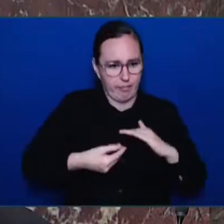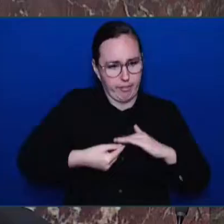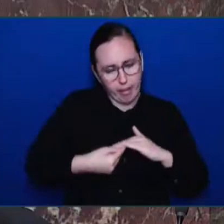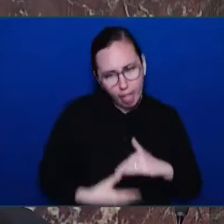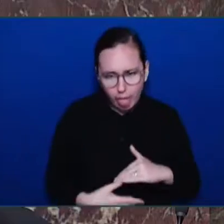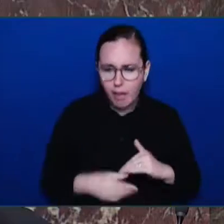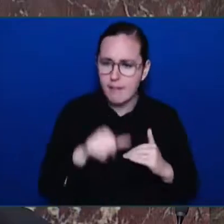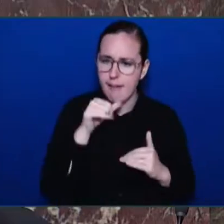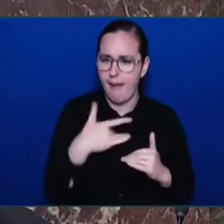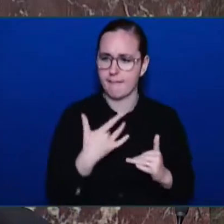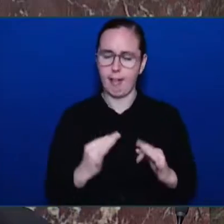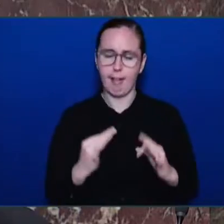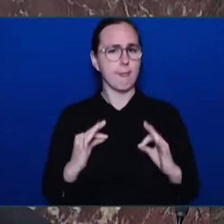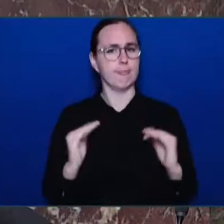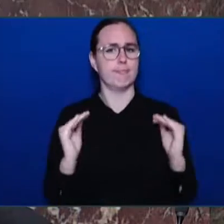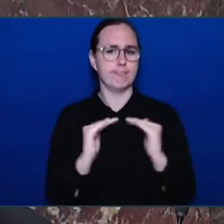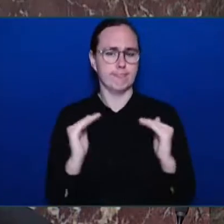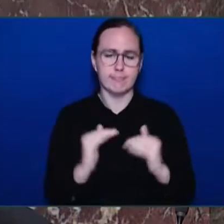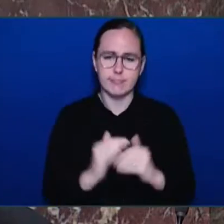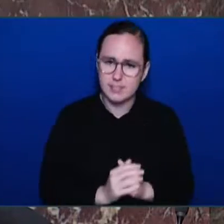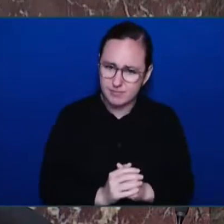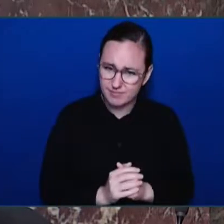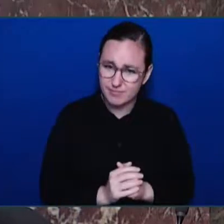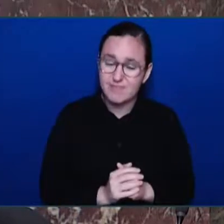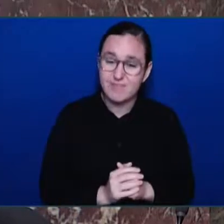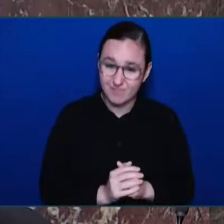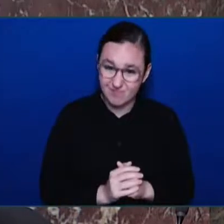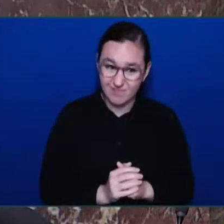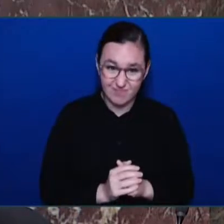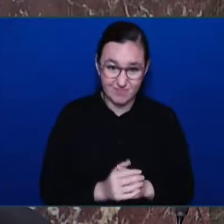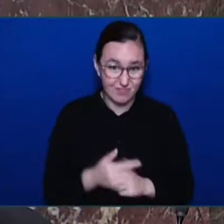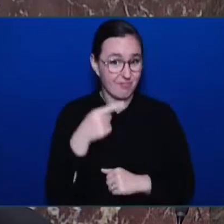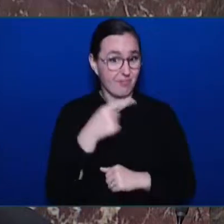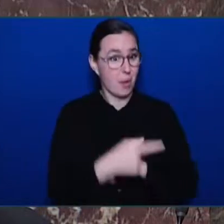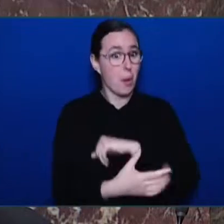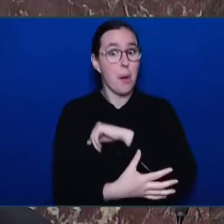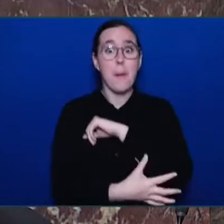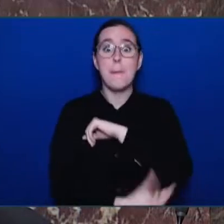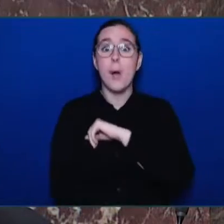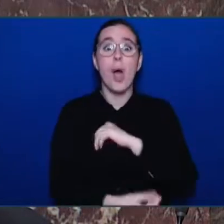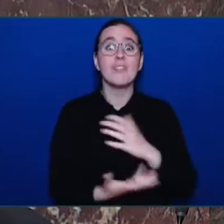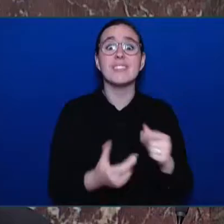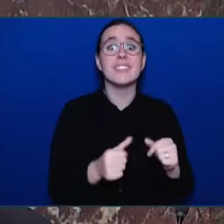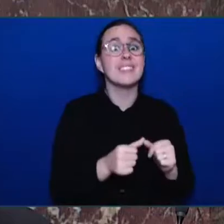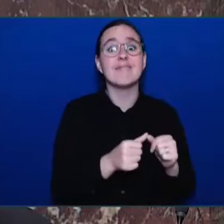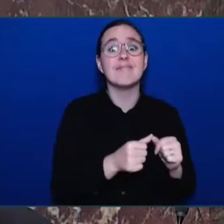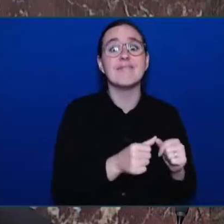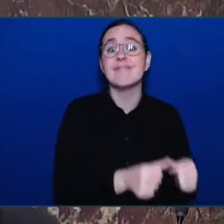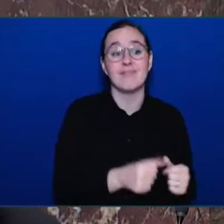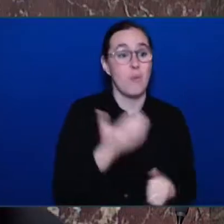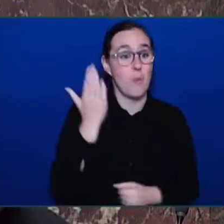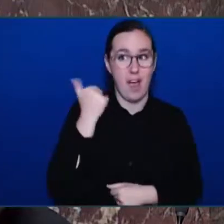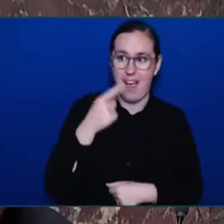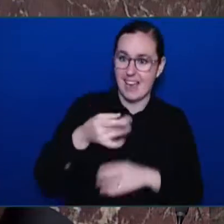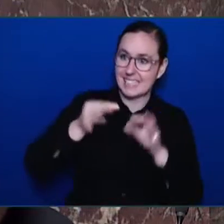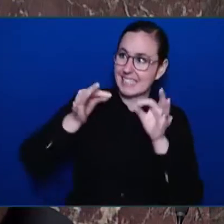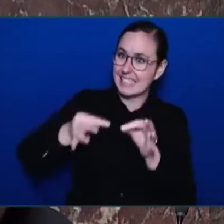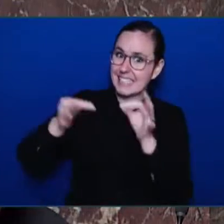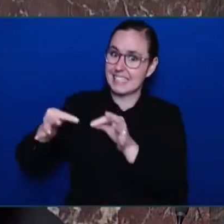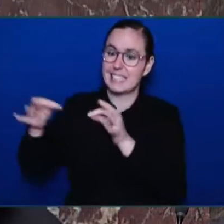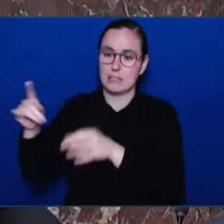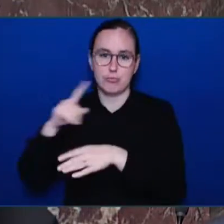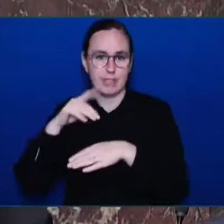decisions and inaction that disempower the poorest and most marginalized in our societies and violate their